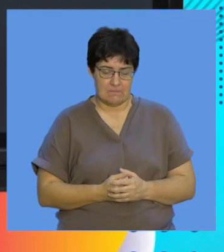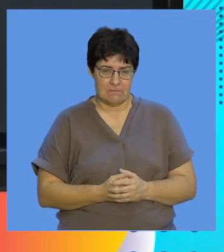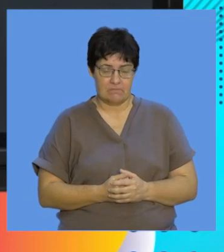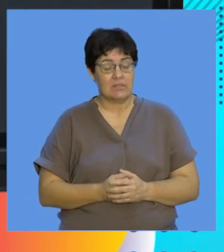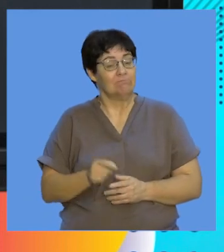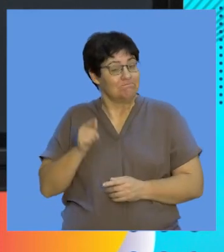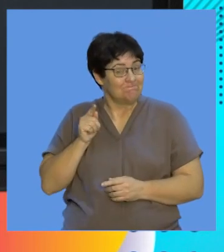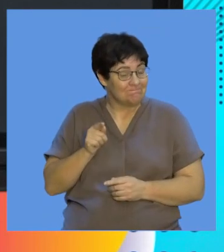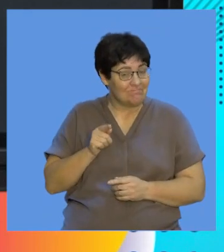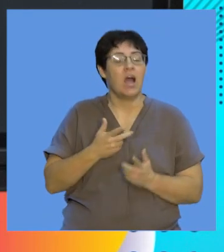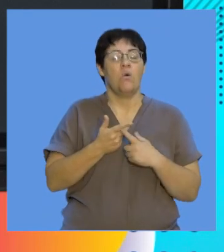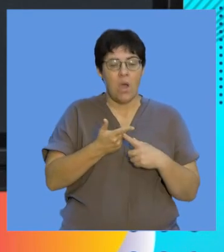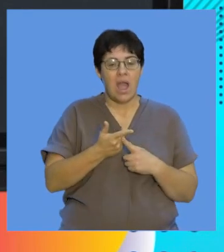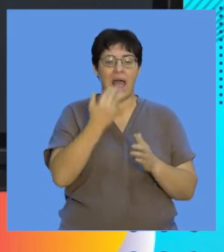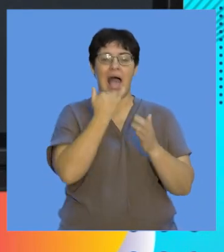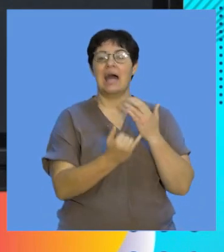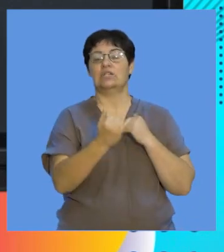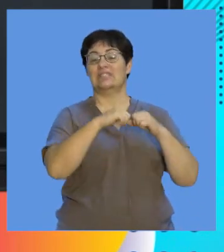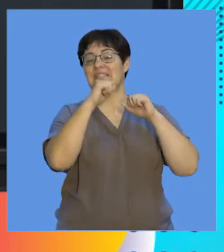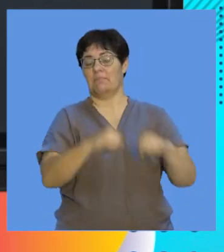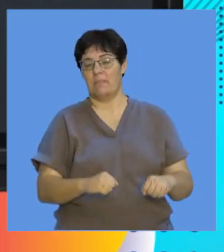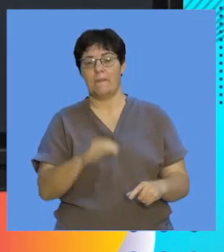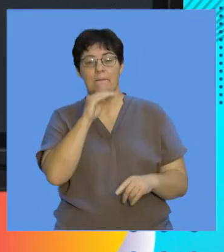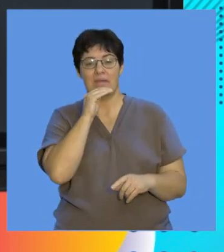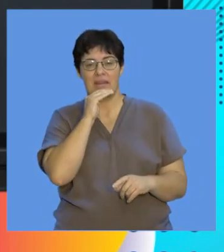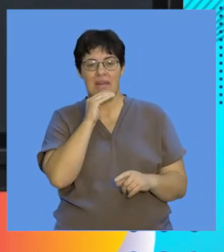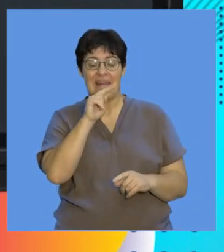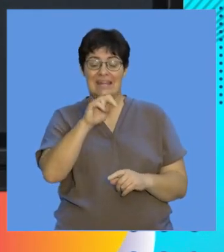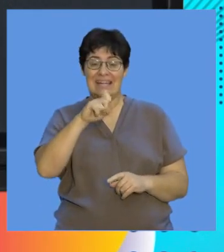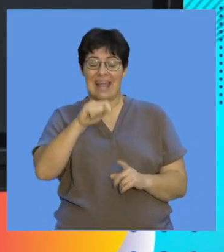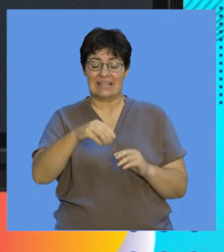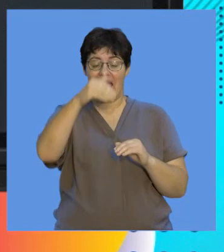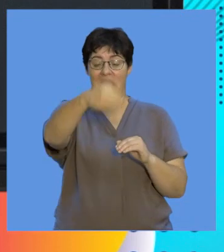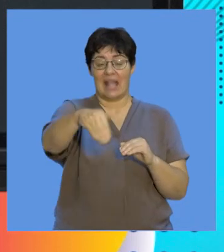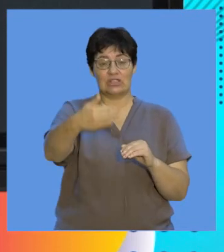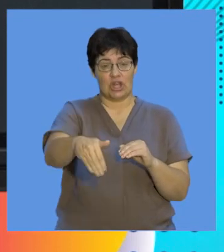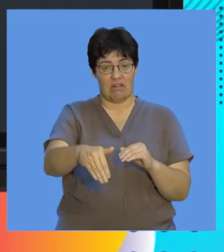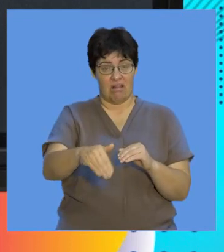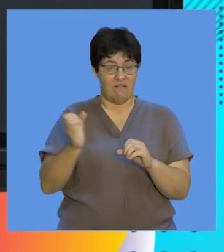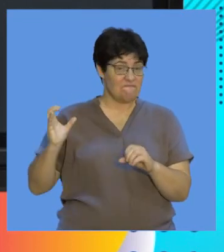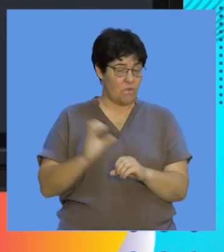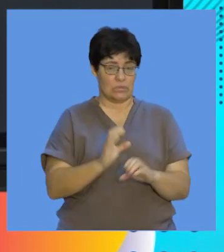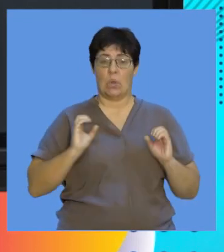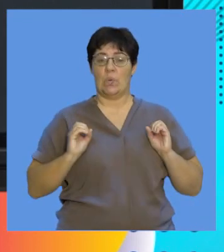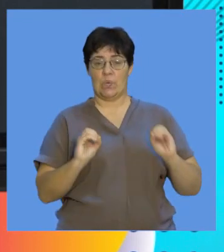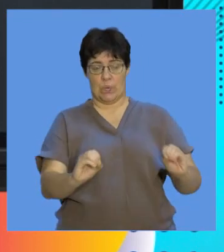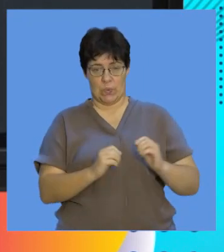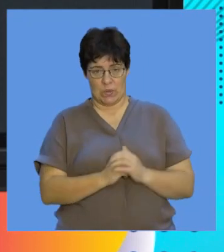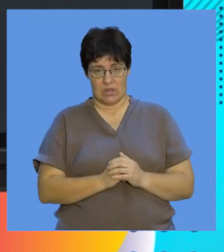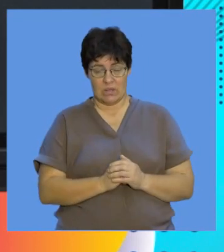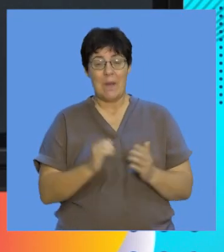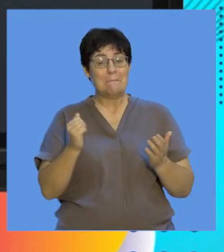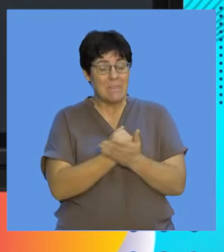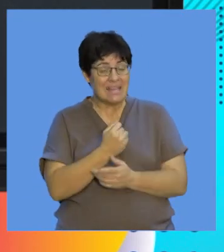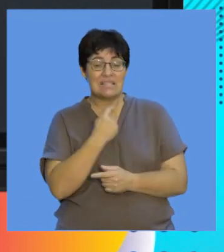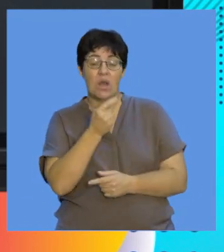so here, an isolated system means no net external forces. You have to use the